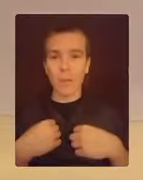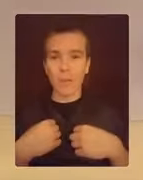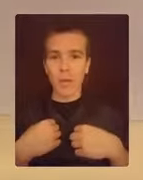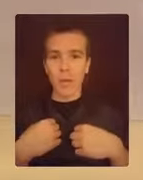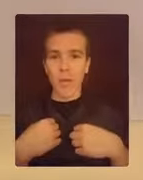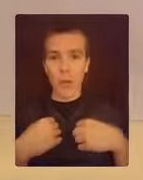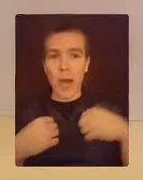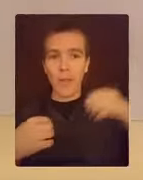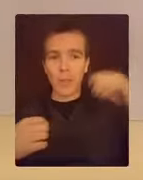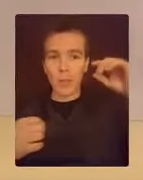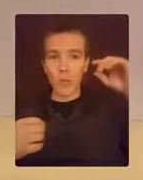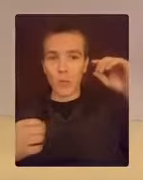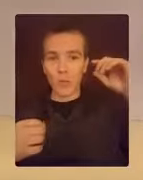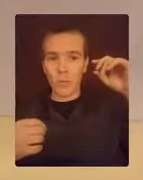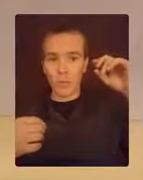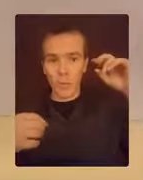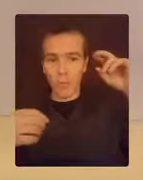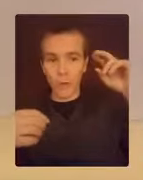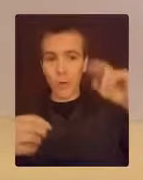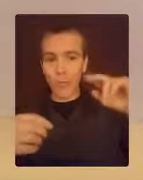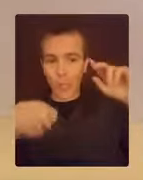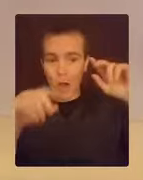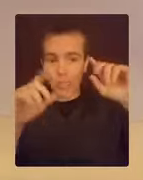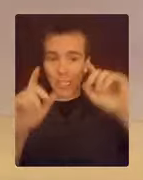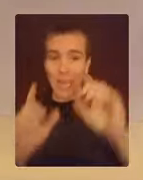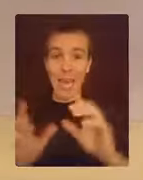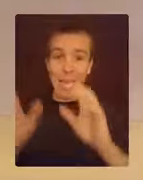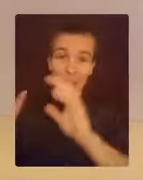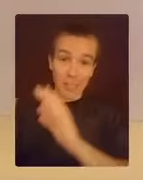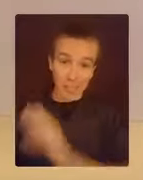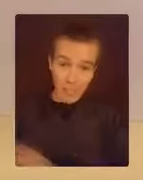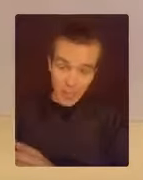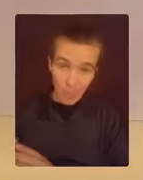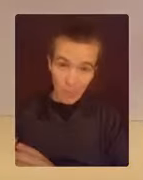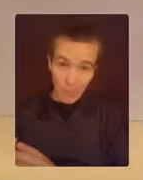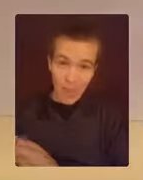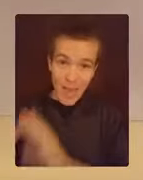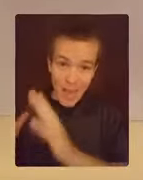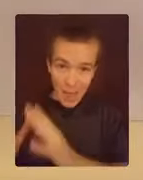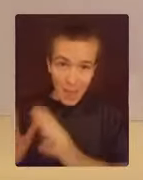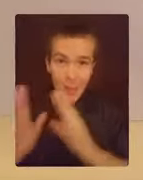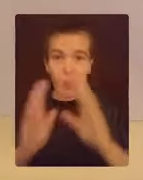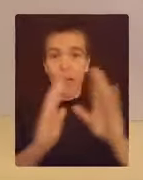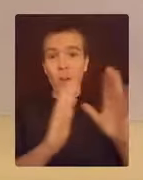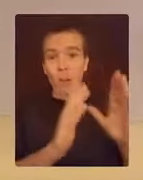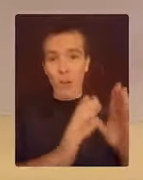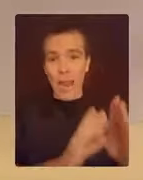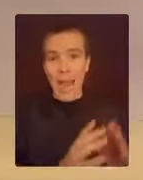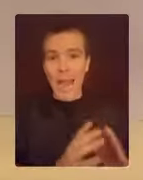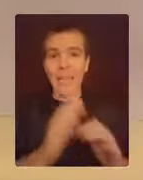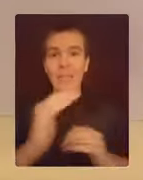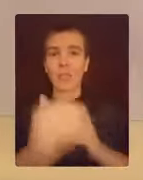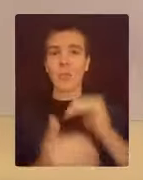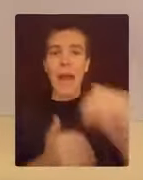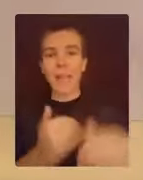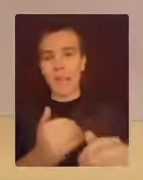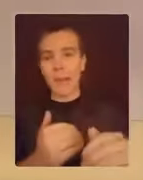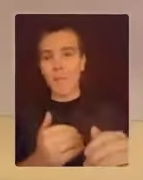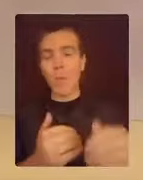dreaming, you have to focus on staying asleep and creating